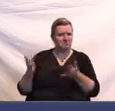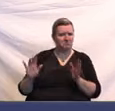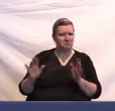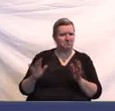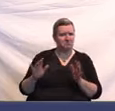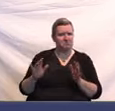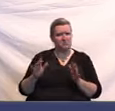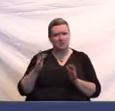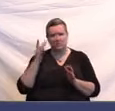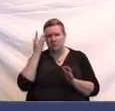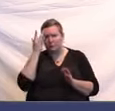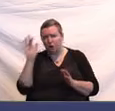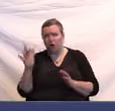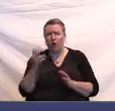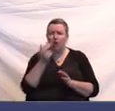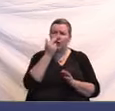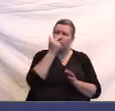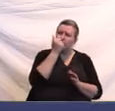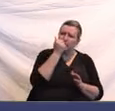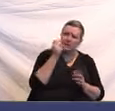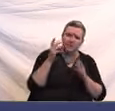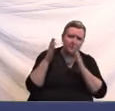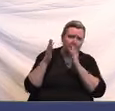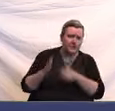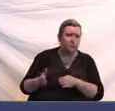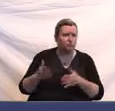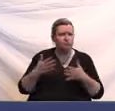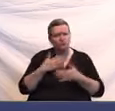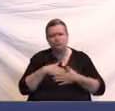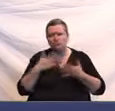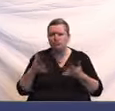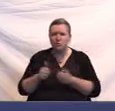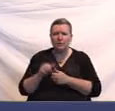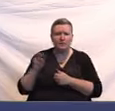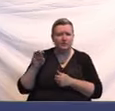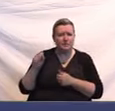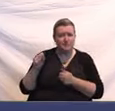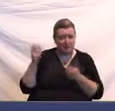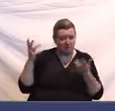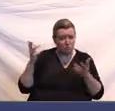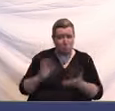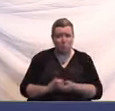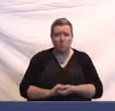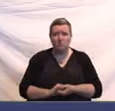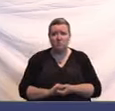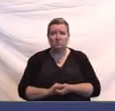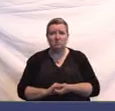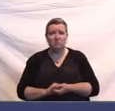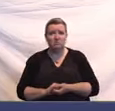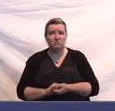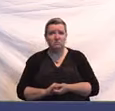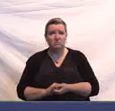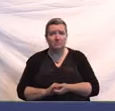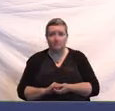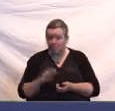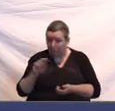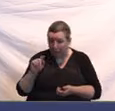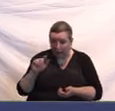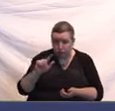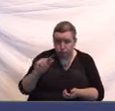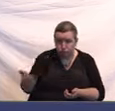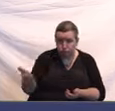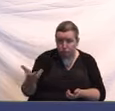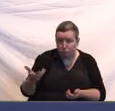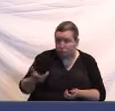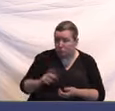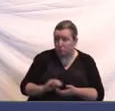add, funniest people I know. So thank you for that. Is that Matt, is that you? Okay, you're up to bat. How are you?